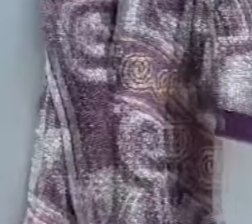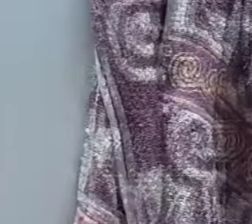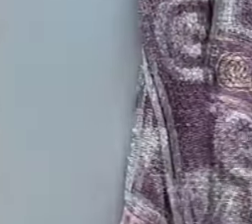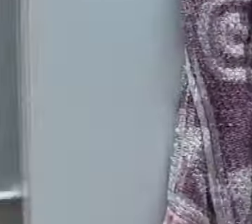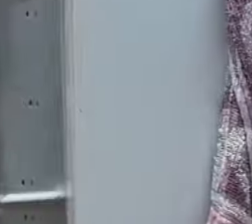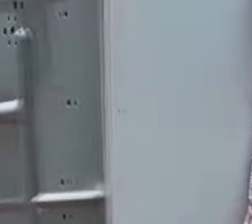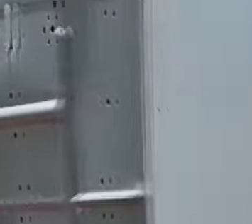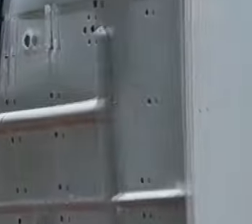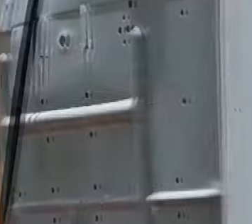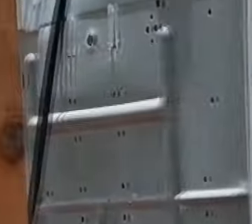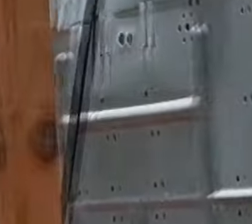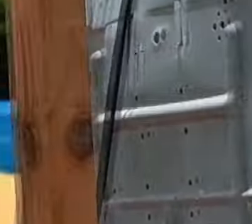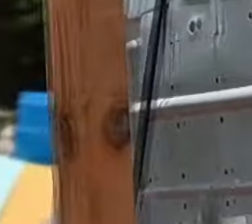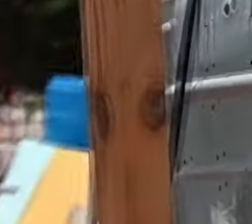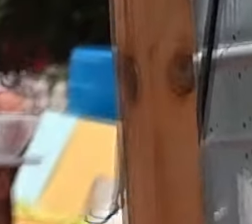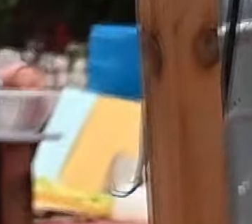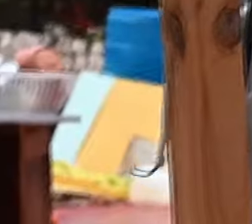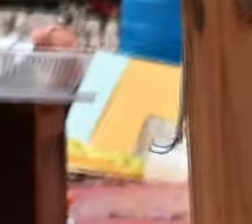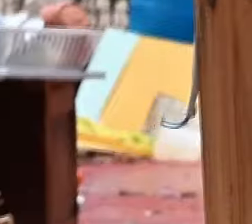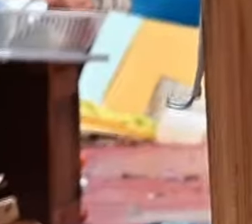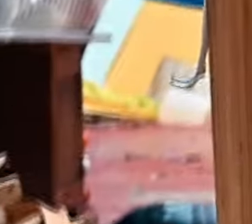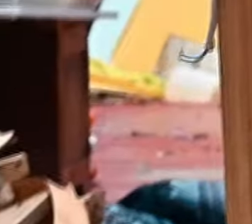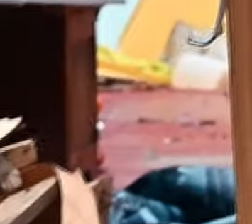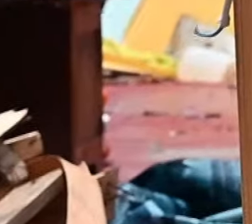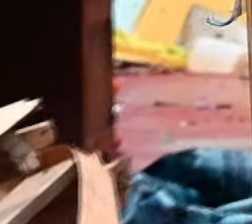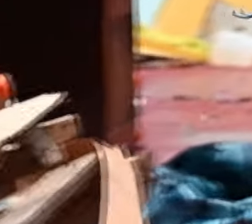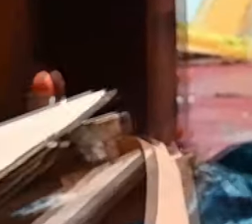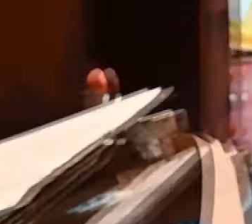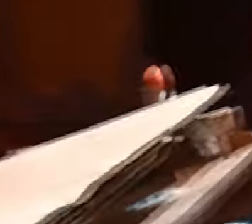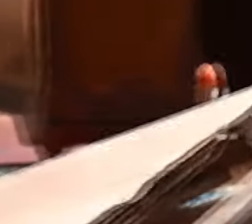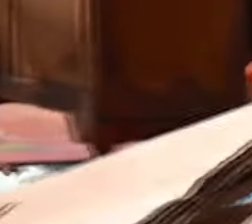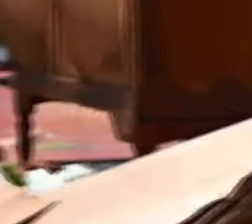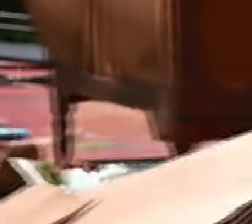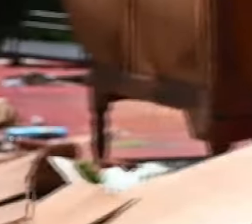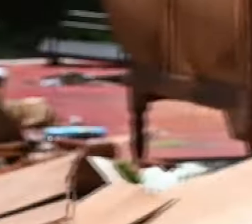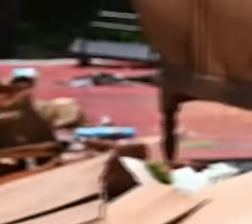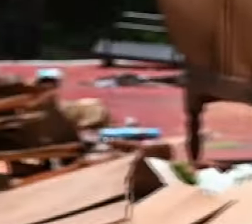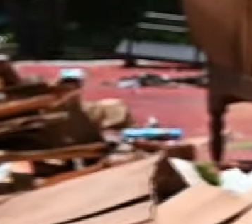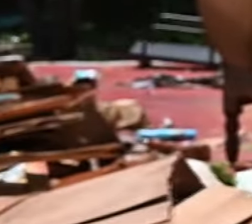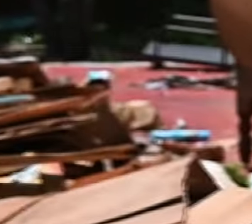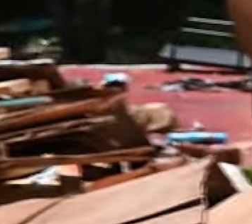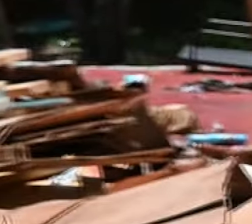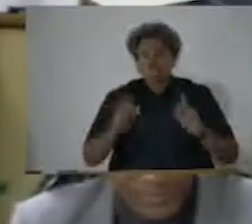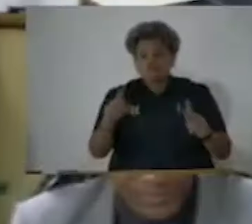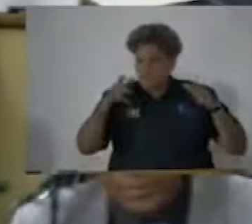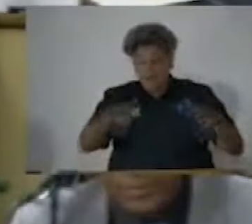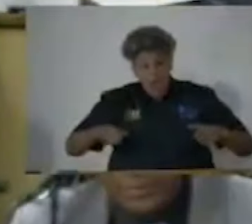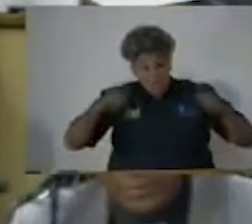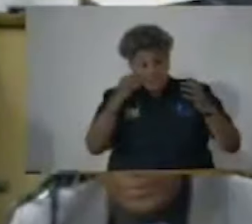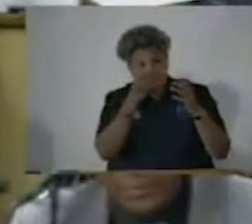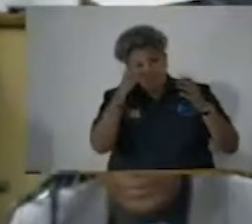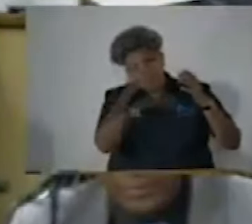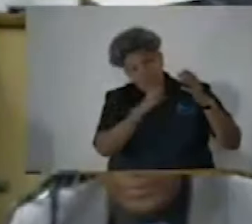outbreak. Meanwhile, the labor ministry has been proactive, distributing care packages to families nationwide. These